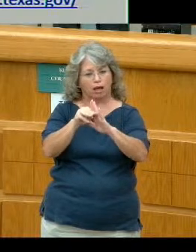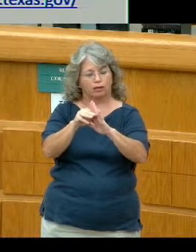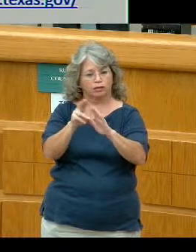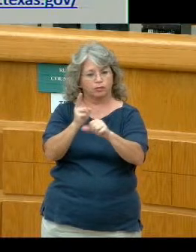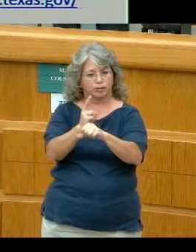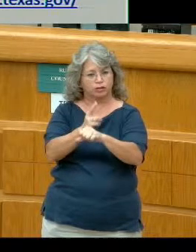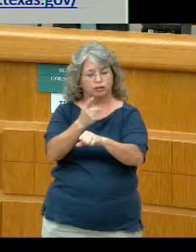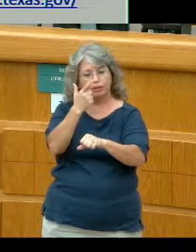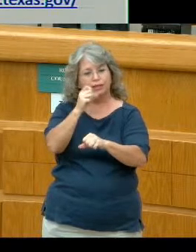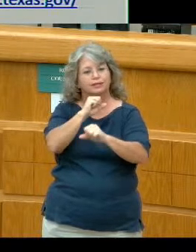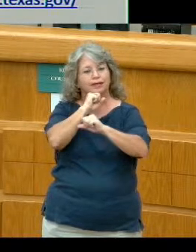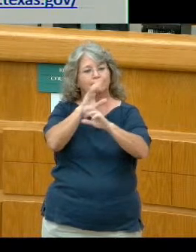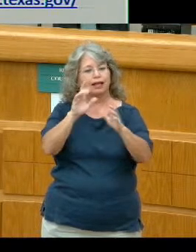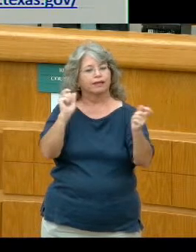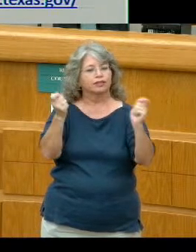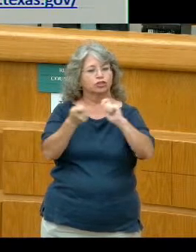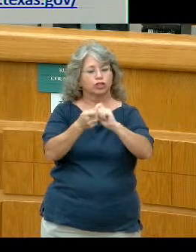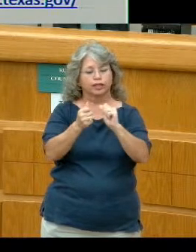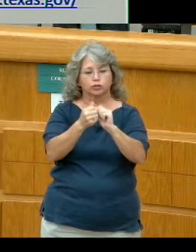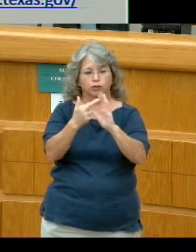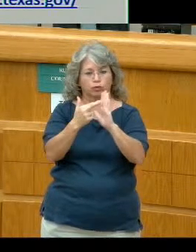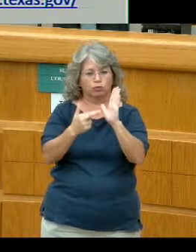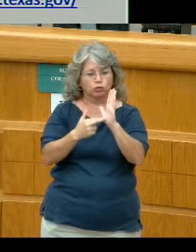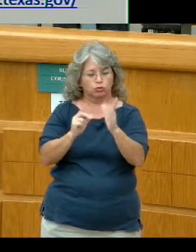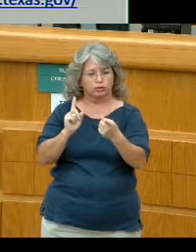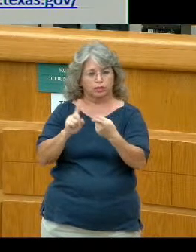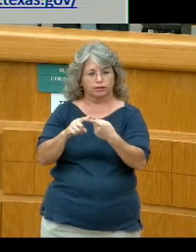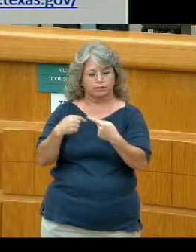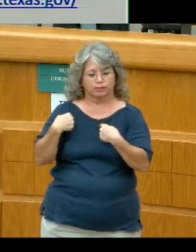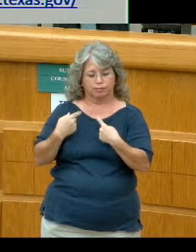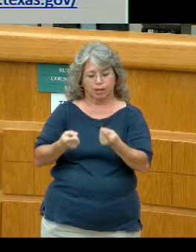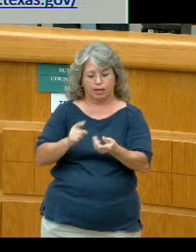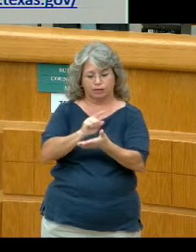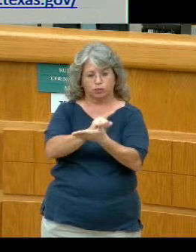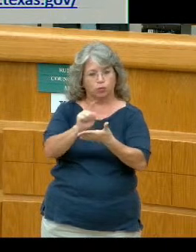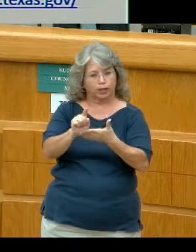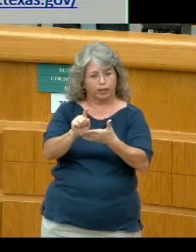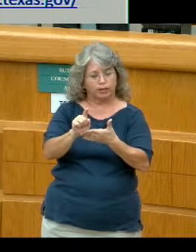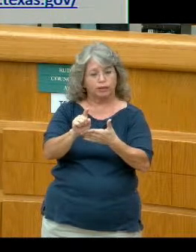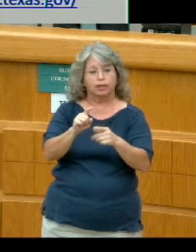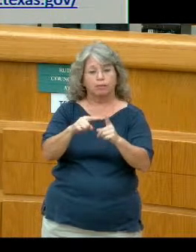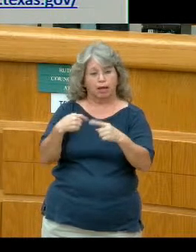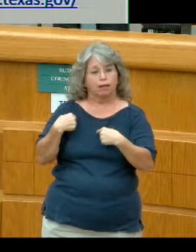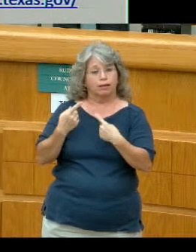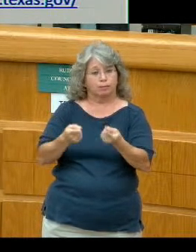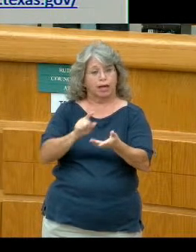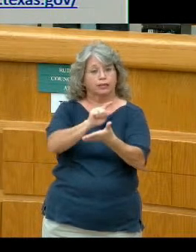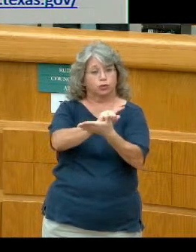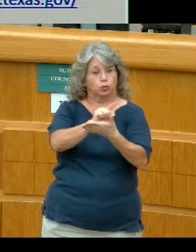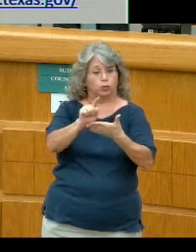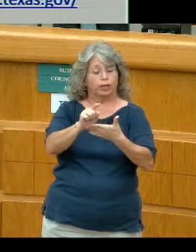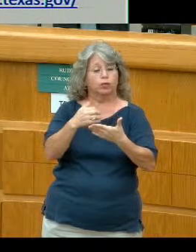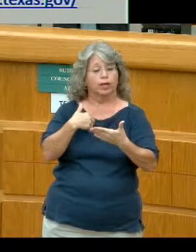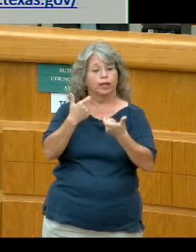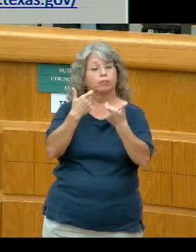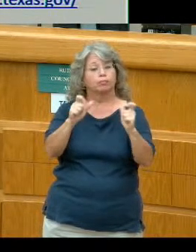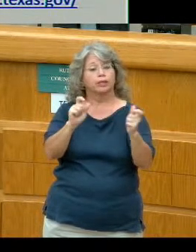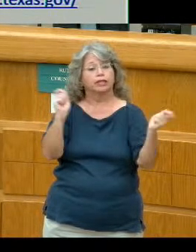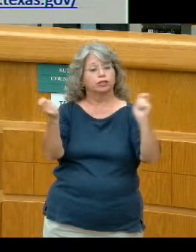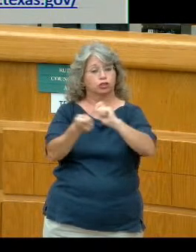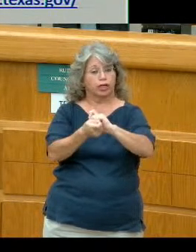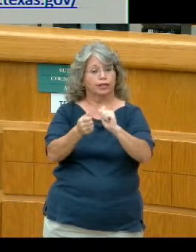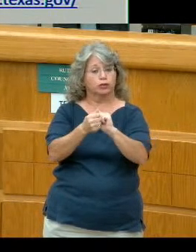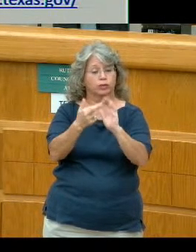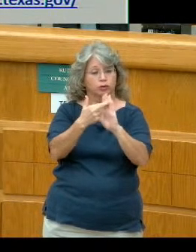using because nothing has changed with the rules up until the last week. So in the last week, there's really been a huge change in the